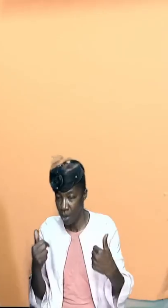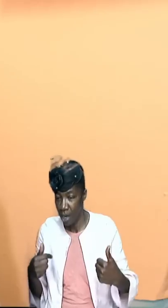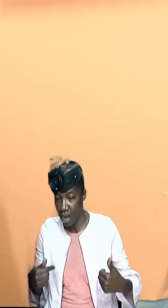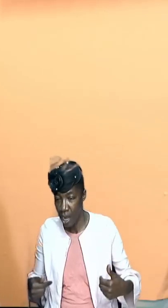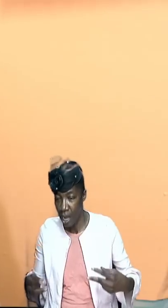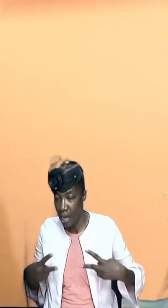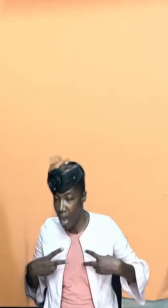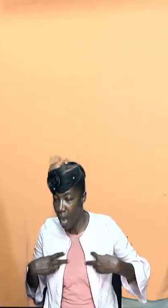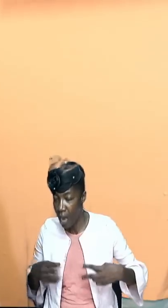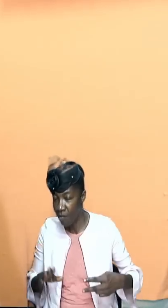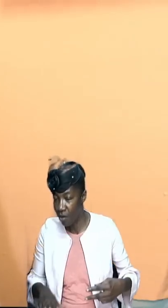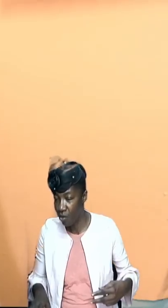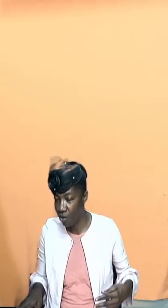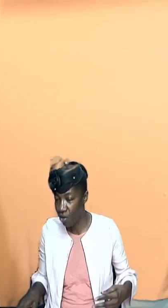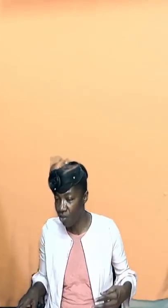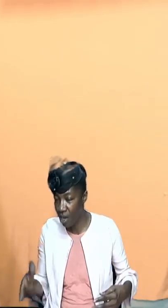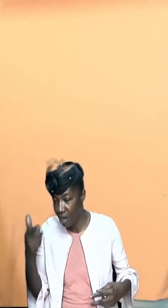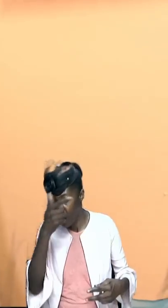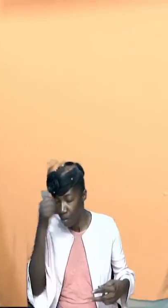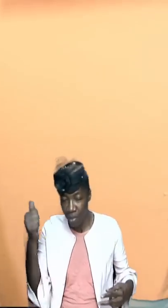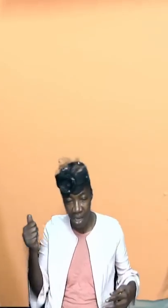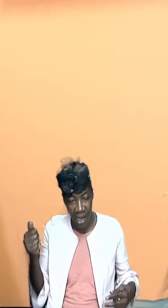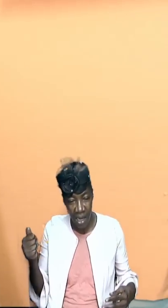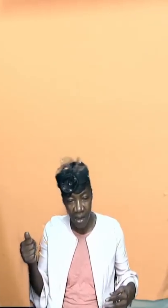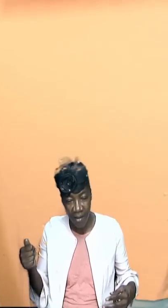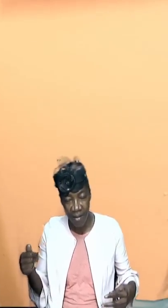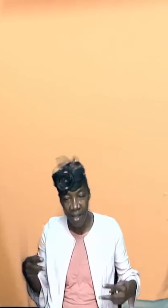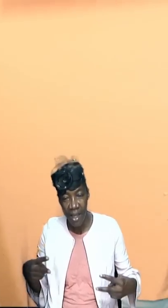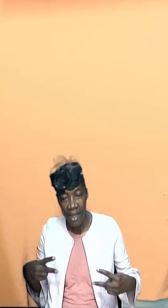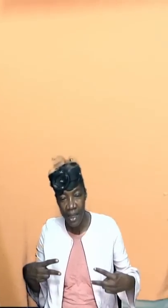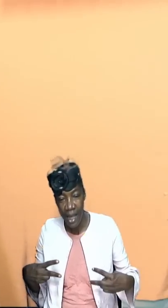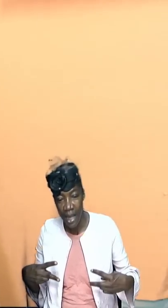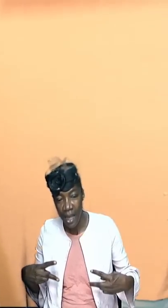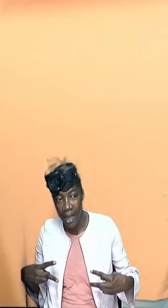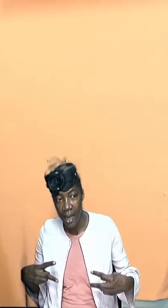children, because they have taken the two with